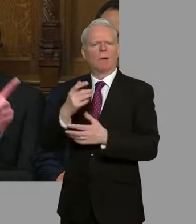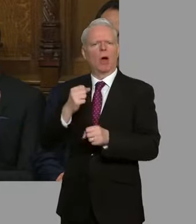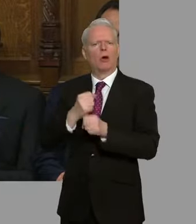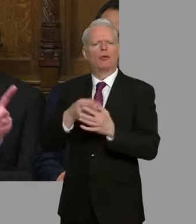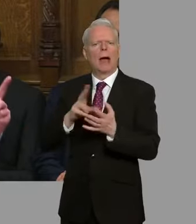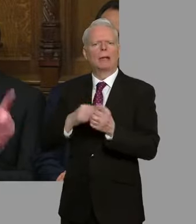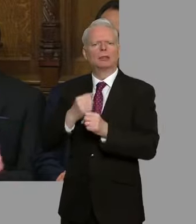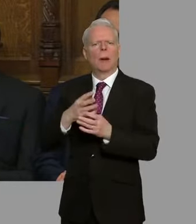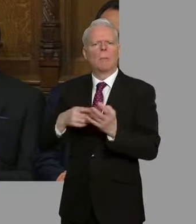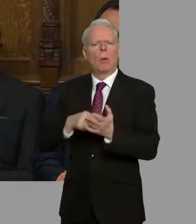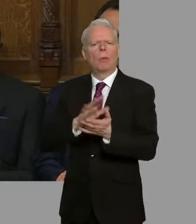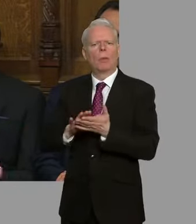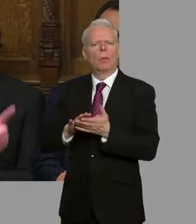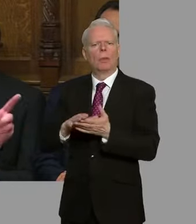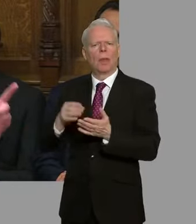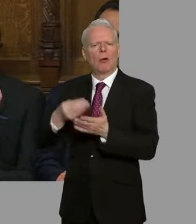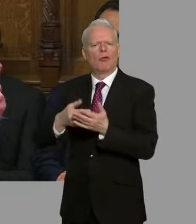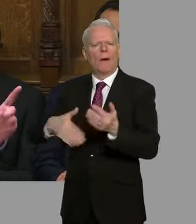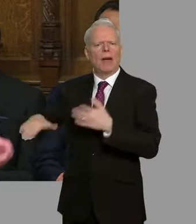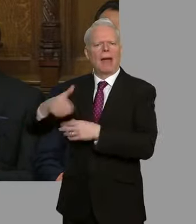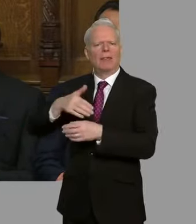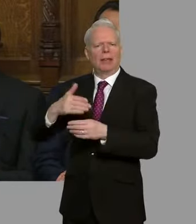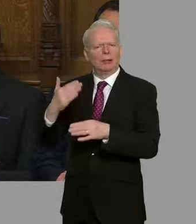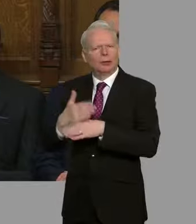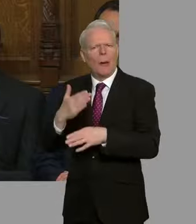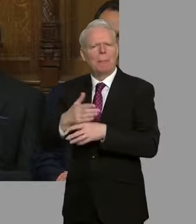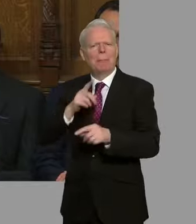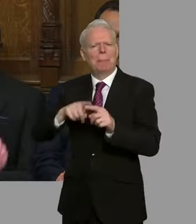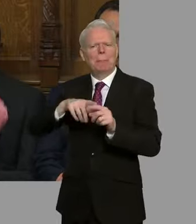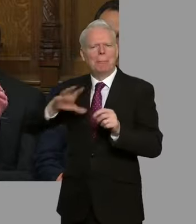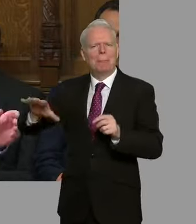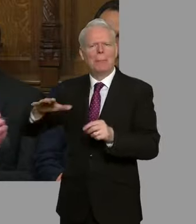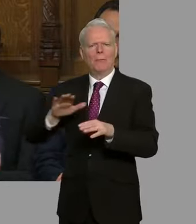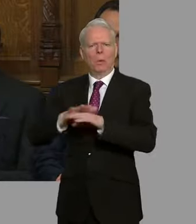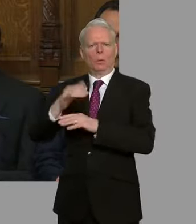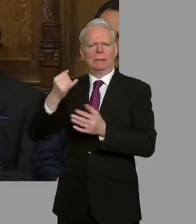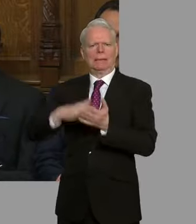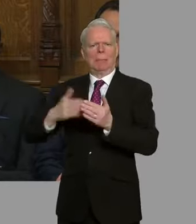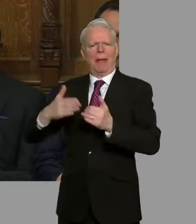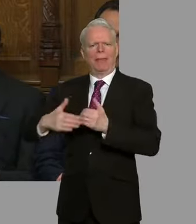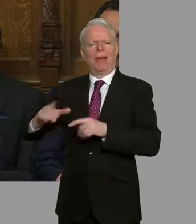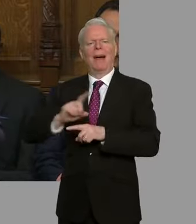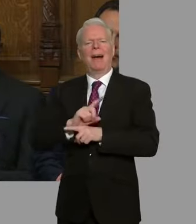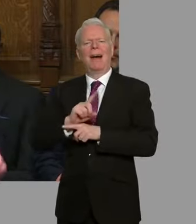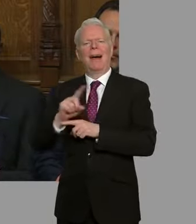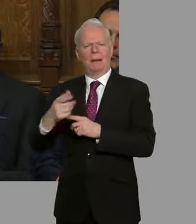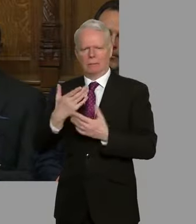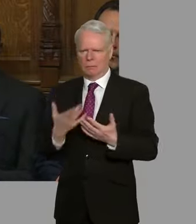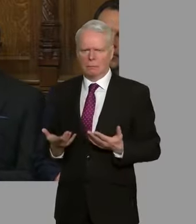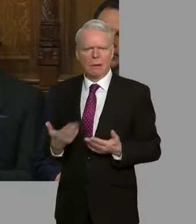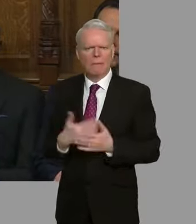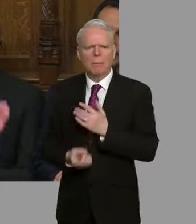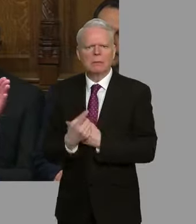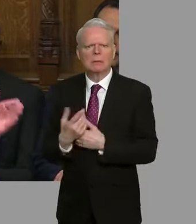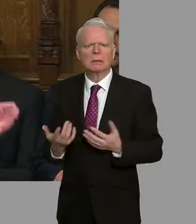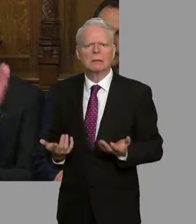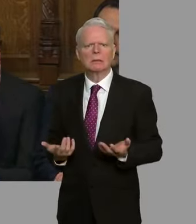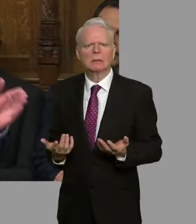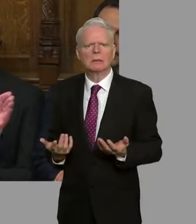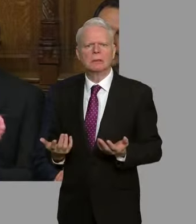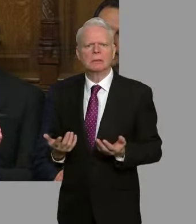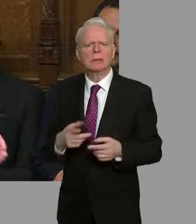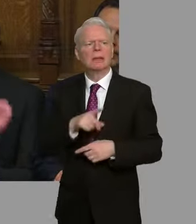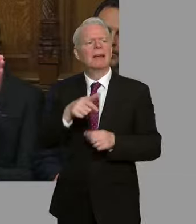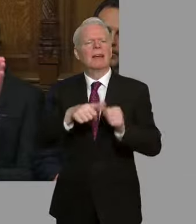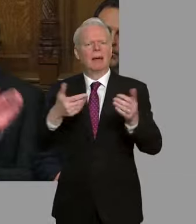and Scotland's national security will become massively weaker. Now that we are in power, I know that the government should use it